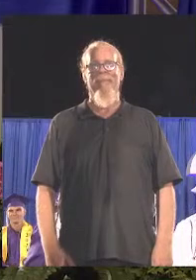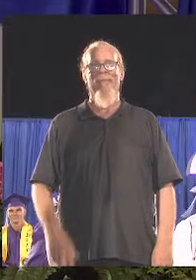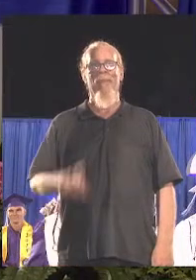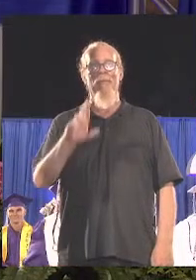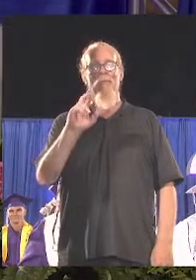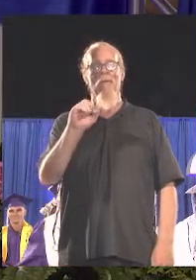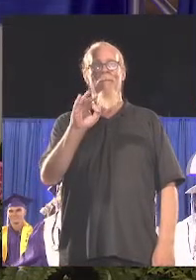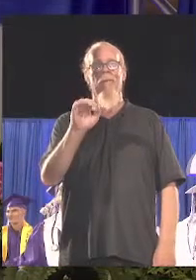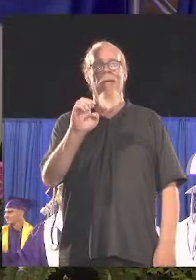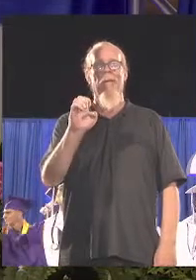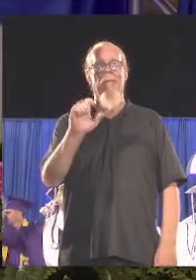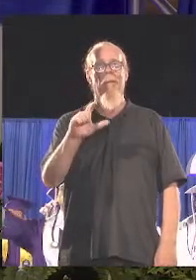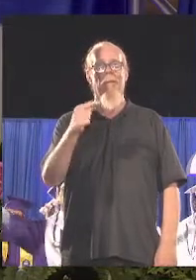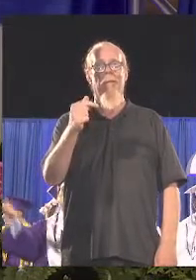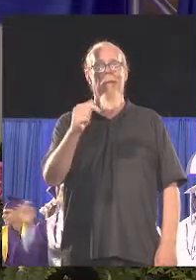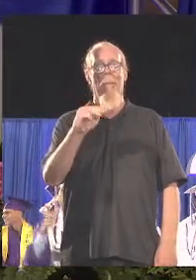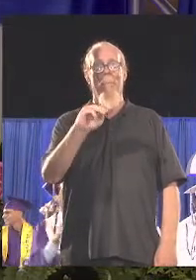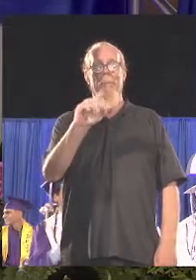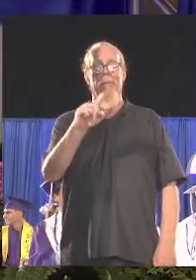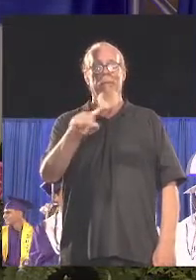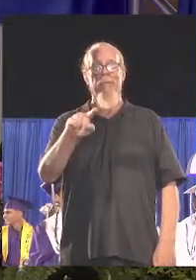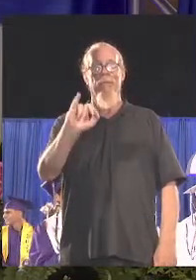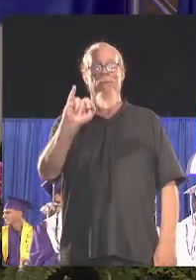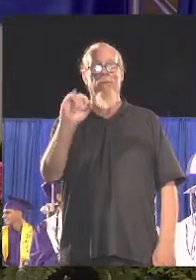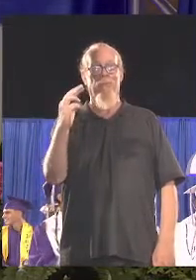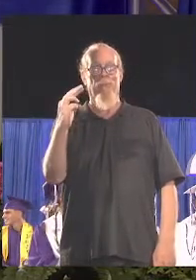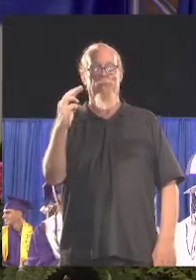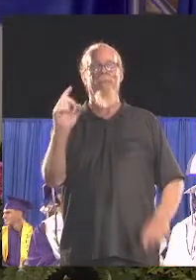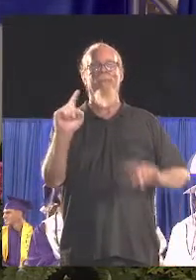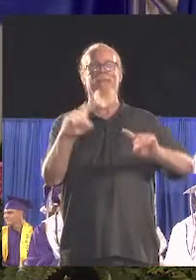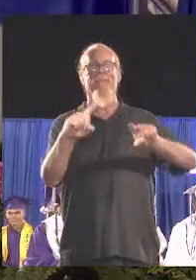Rafael Gomez Jr., St. Phillips College.